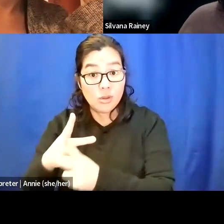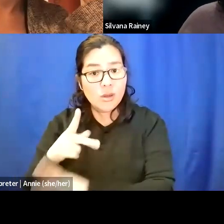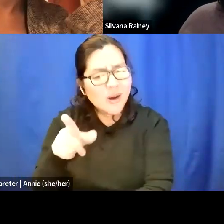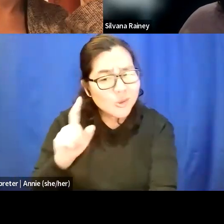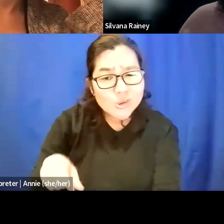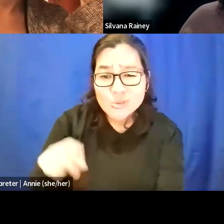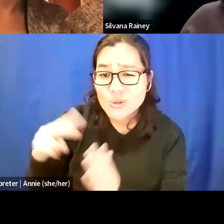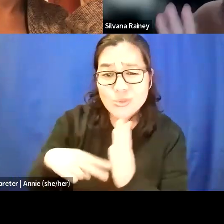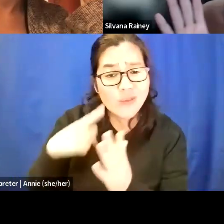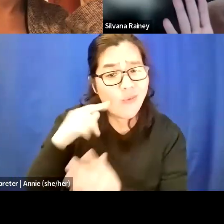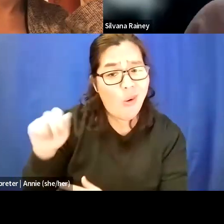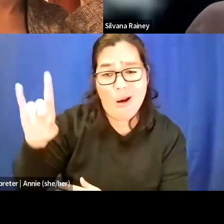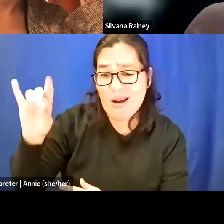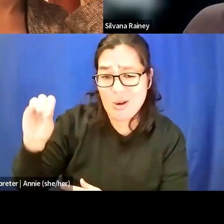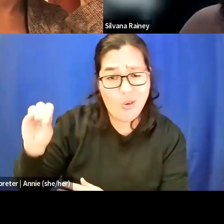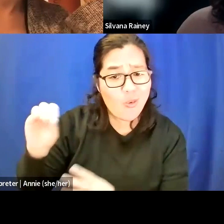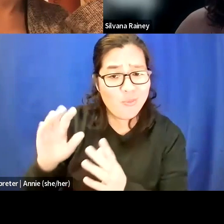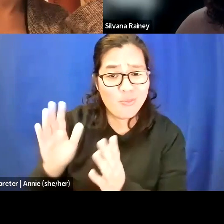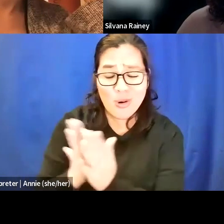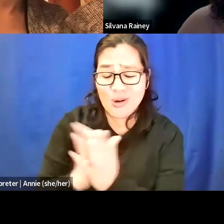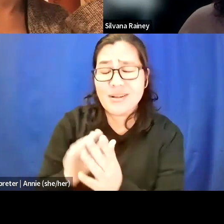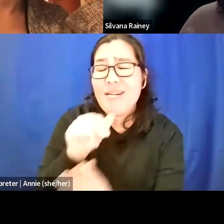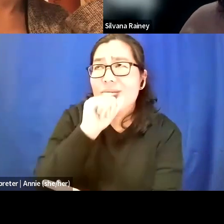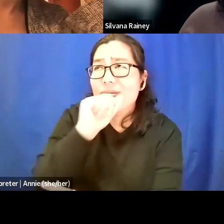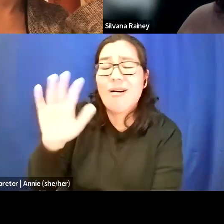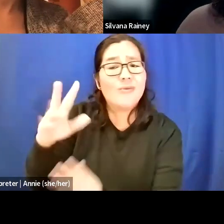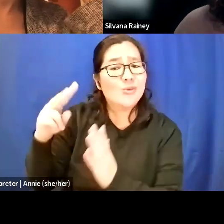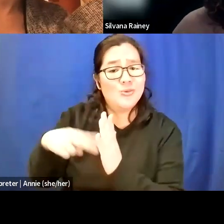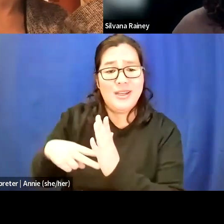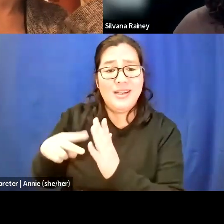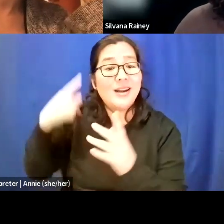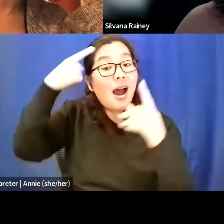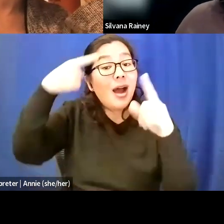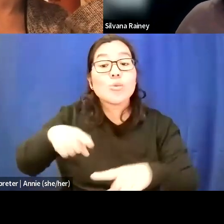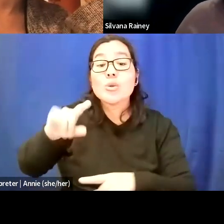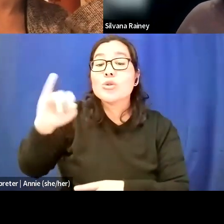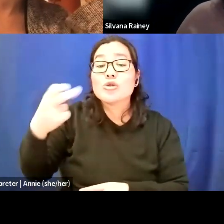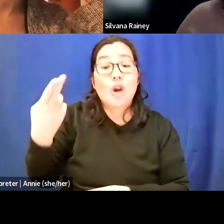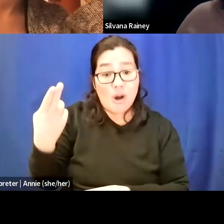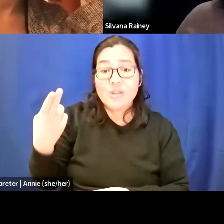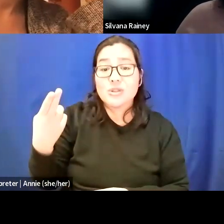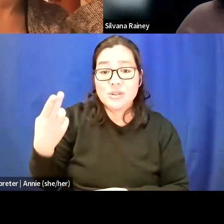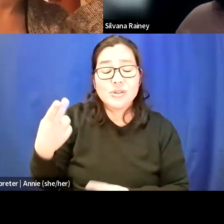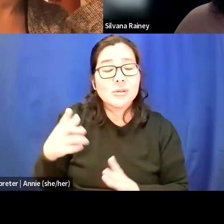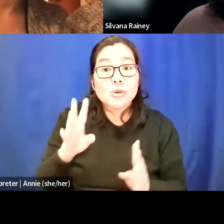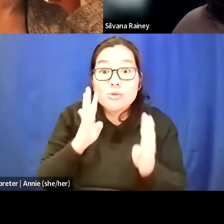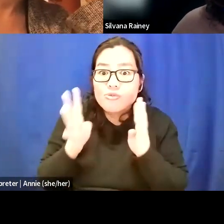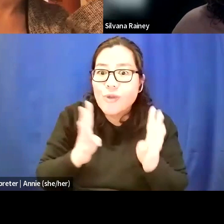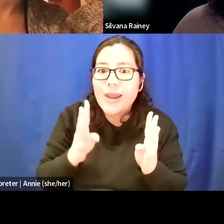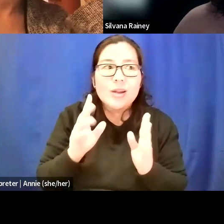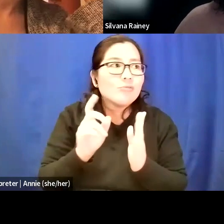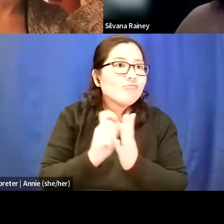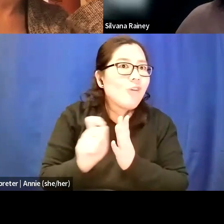for audiobooks. I love the way you read. I agree with Josh, was this creative